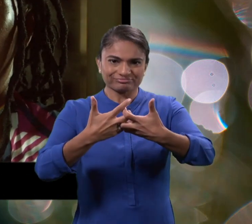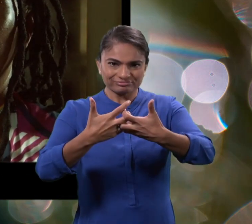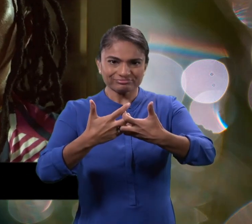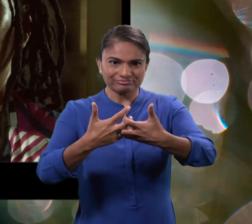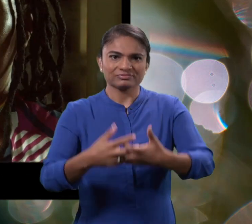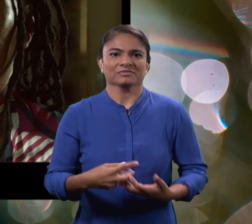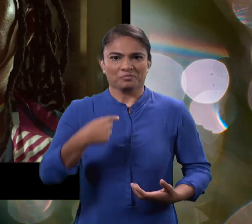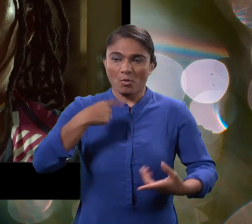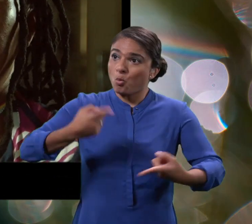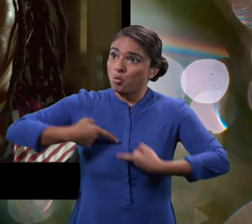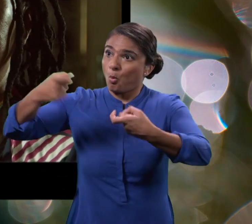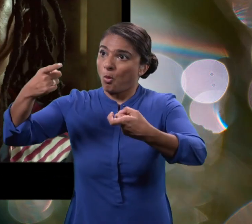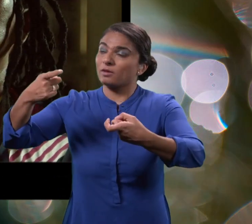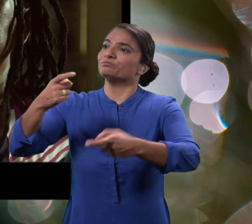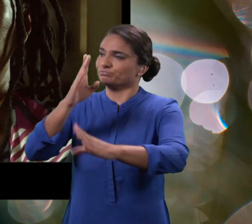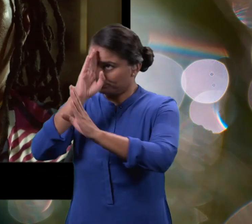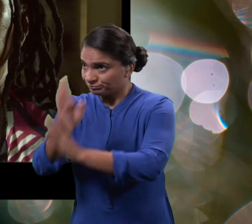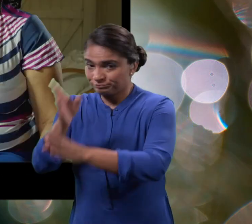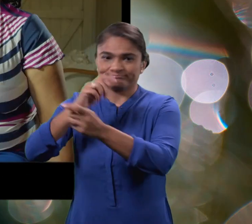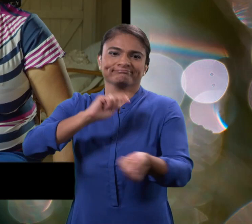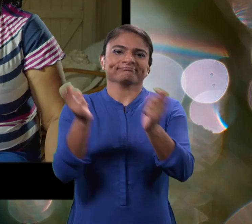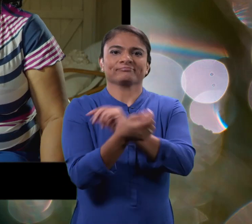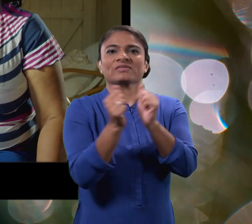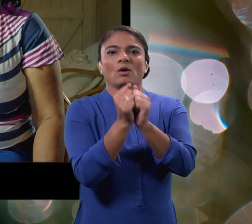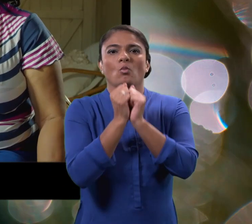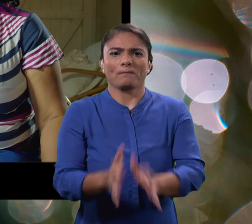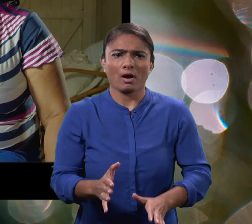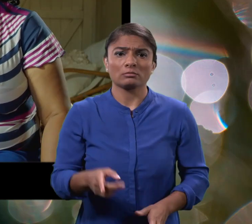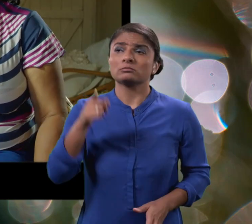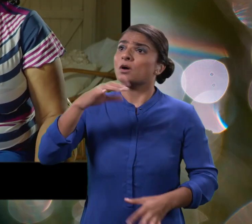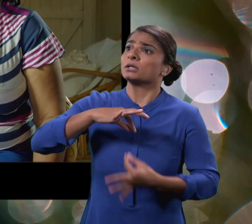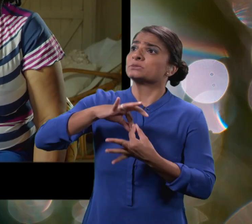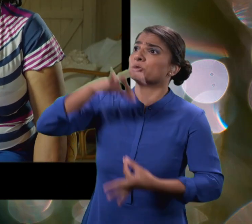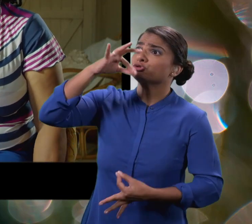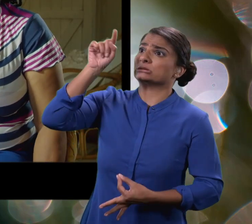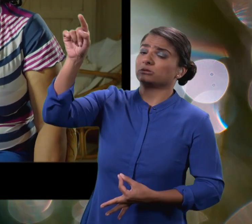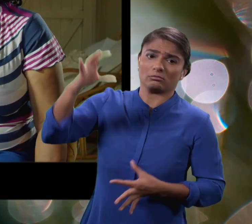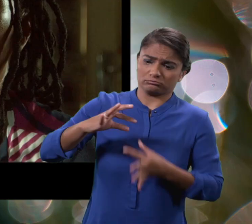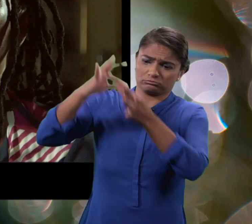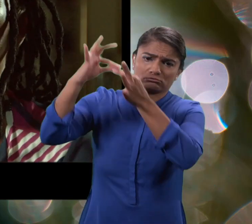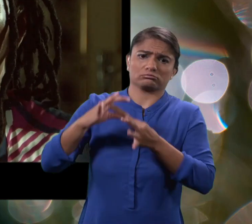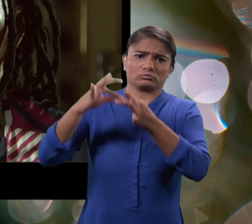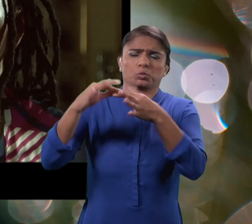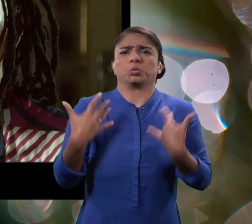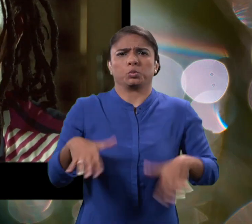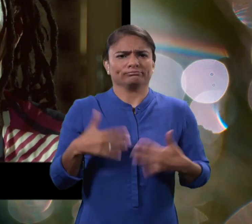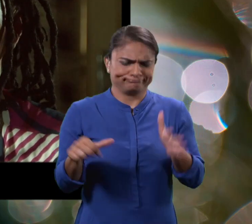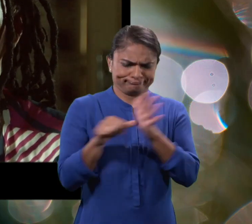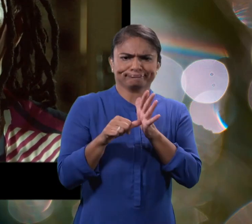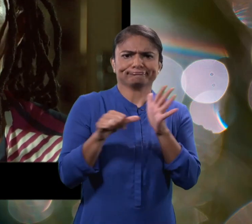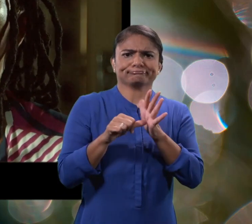bavuya kakhulu. So ndabizwa ke ndasebenza. Ndicinga uba ibalulekile kakhulu